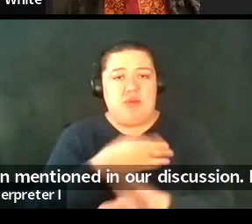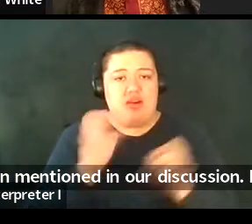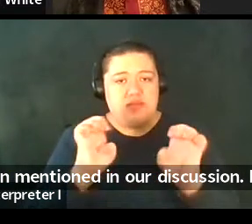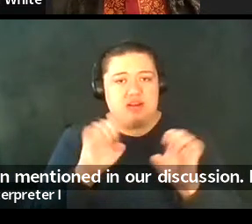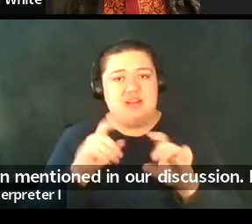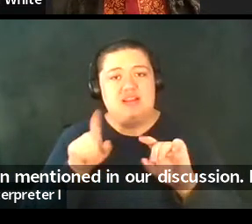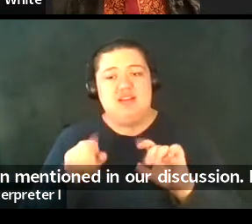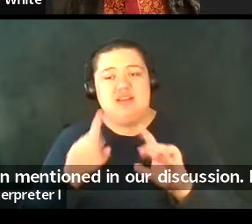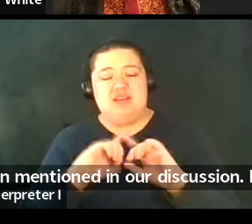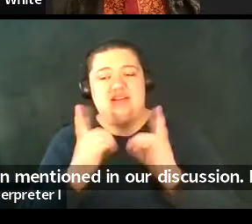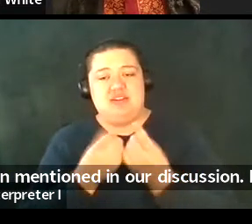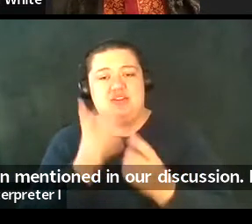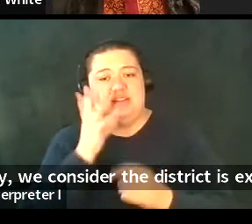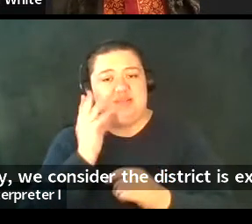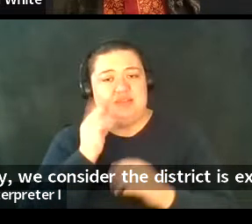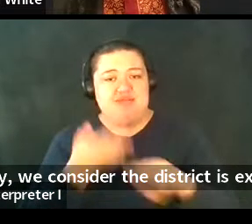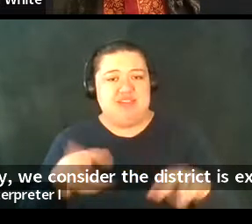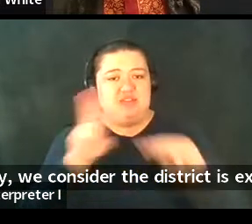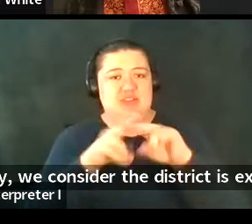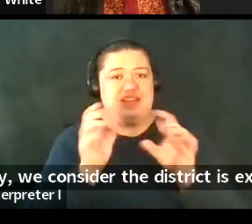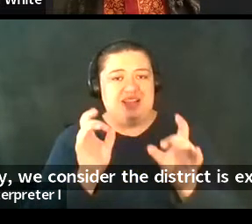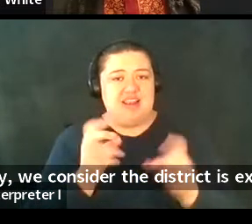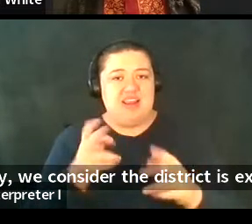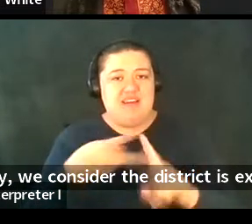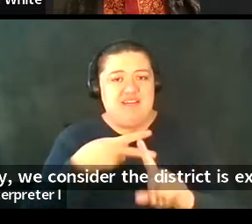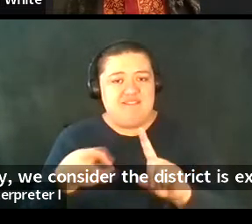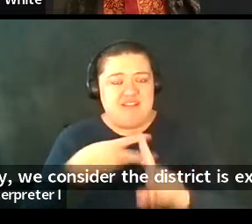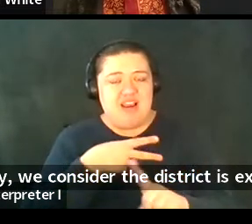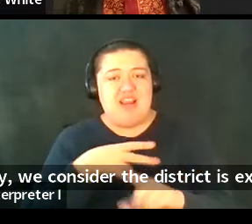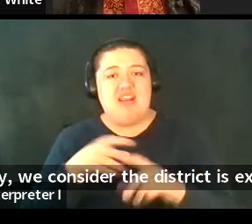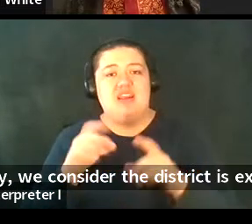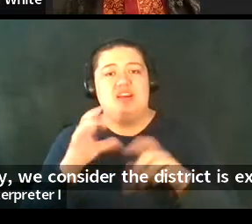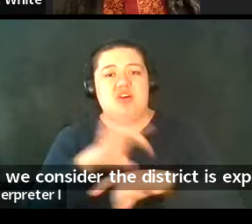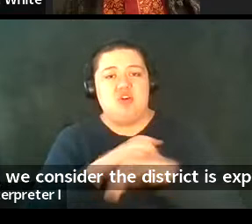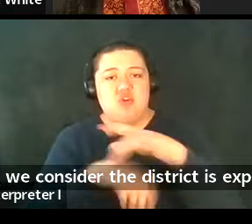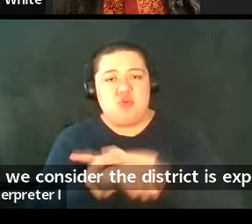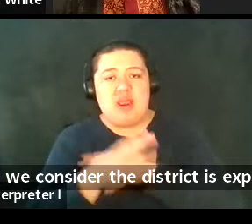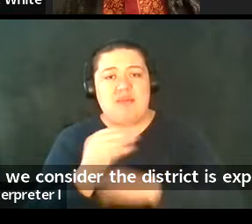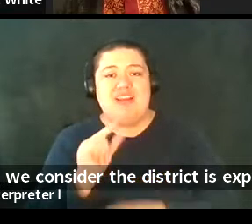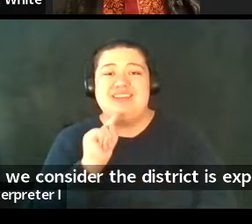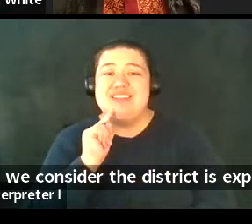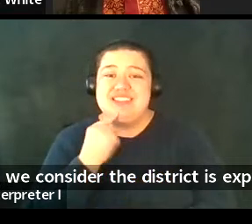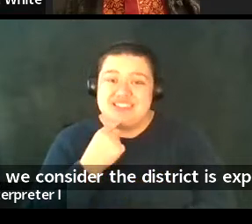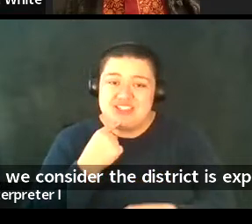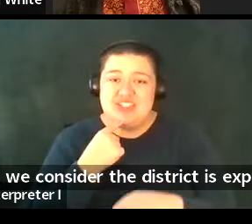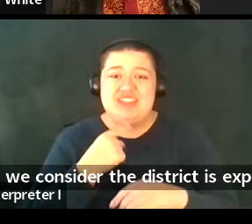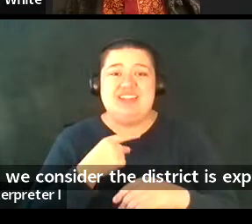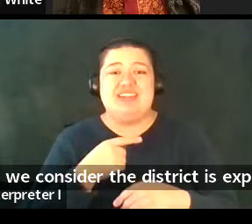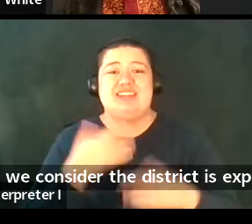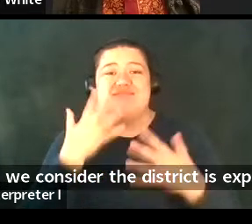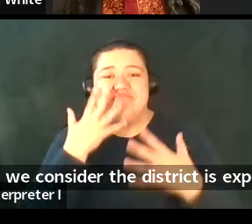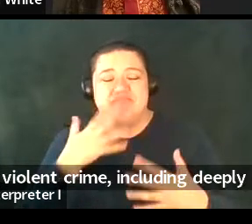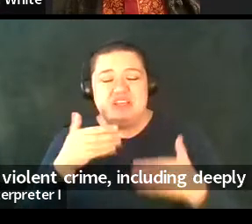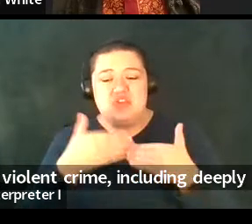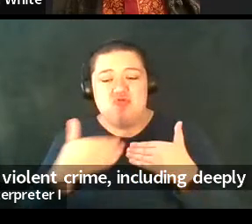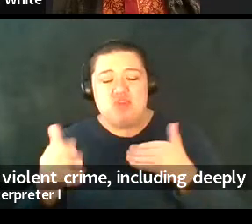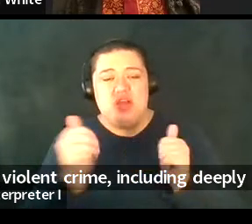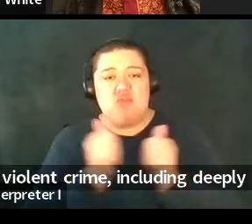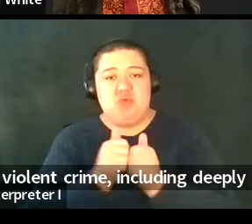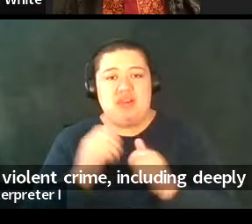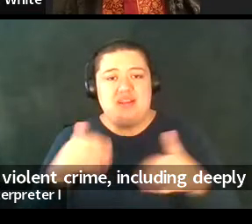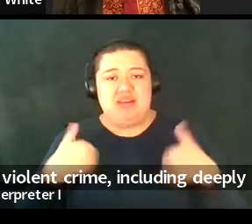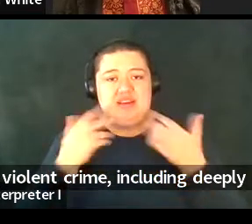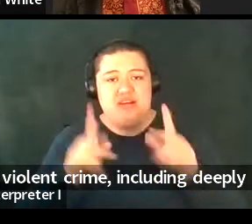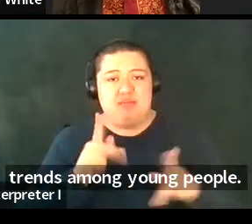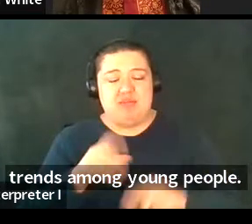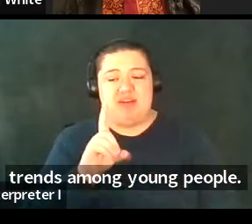is experiencing an increase in violent crime, including deeply concerning trends among young people. As most of us know here, DYRS